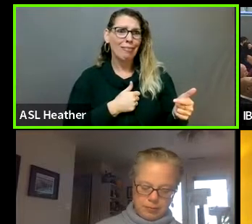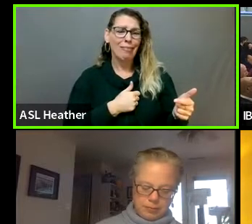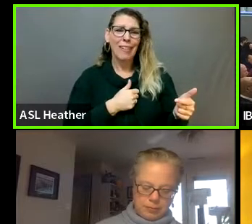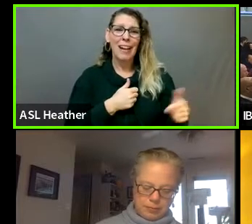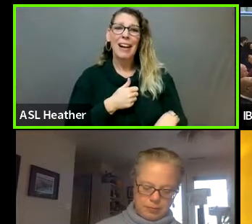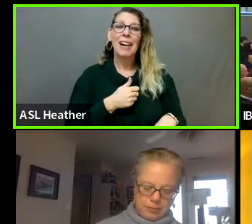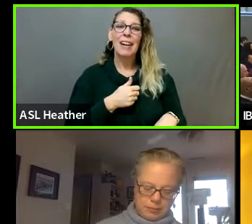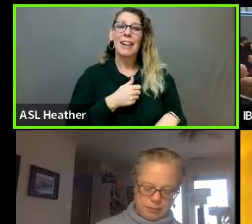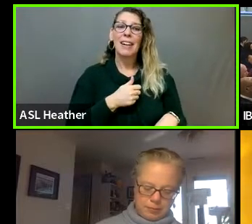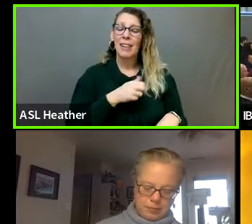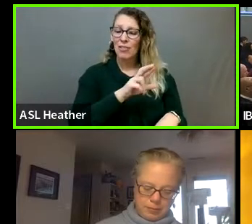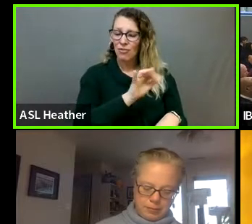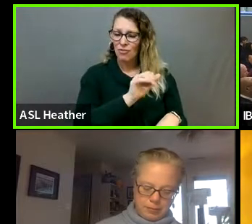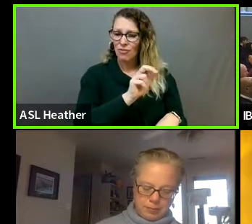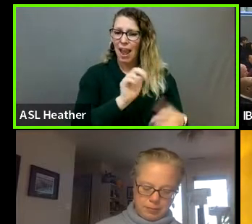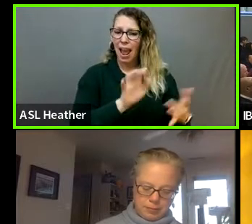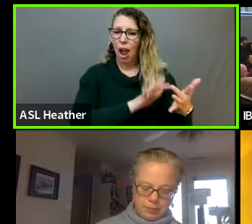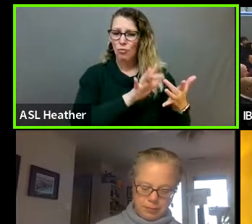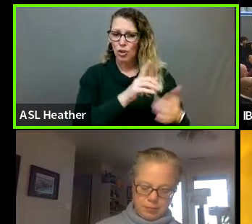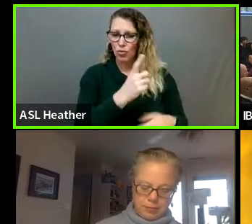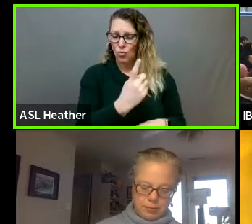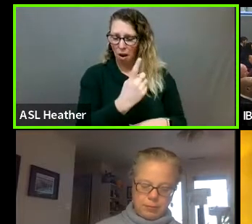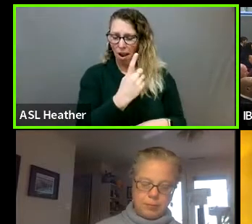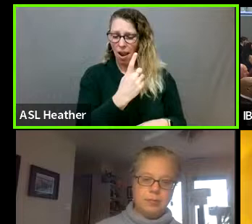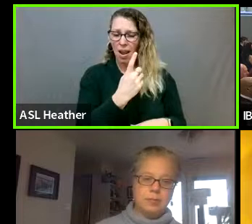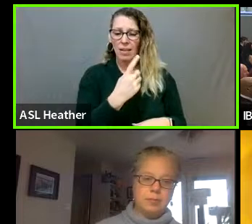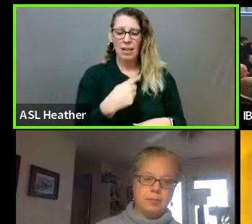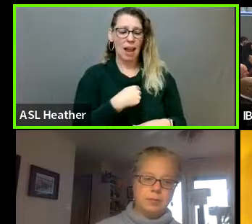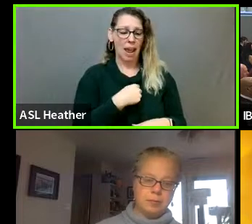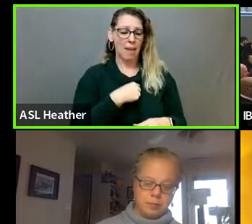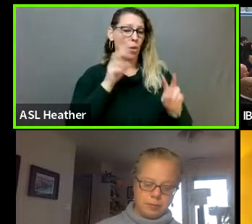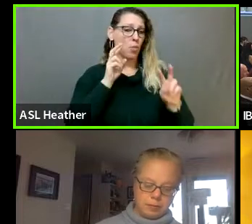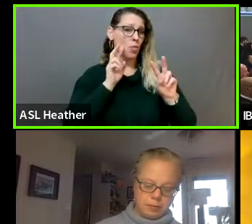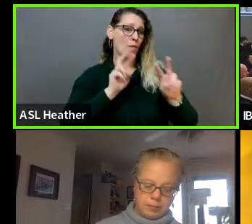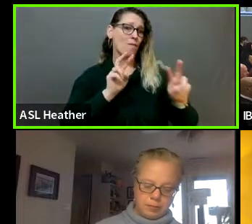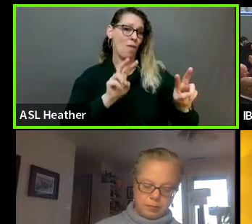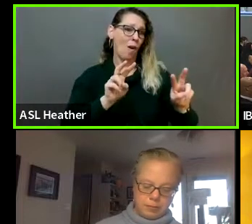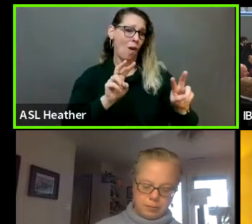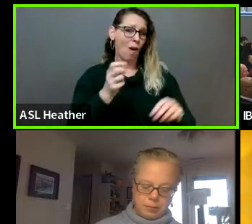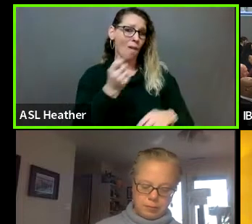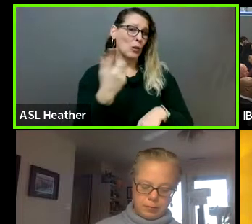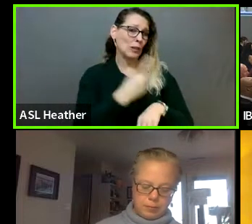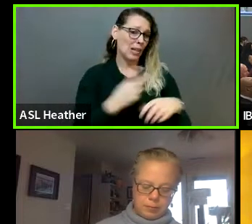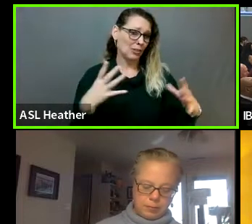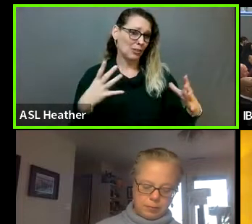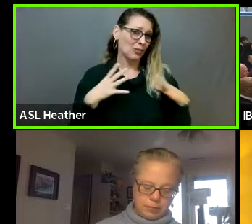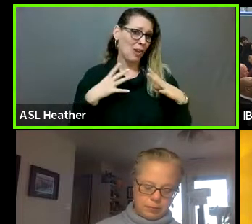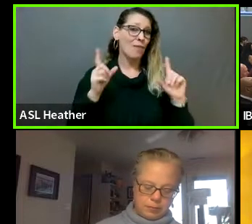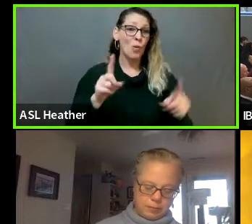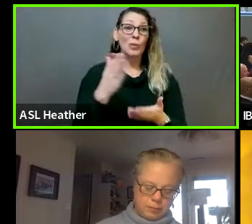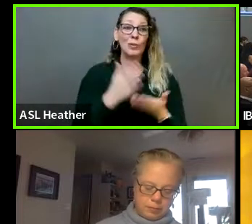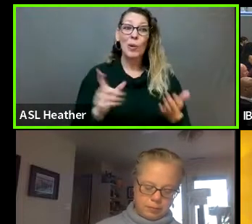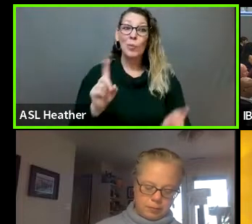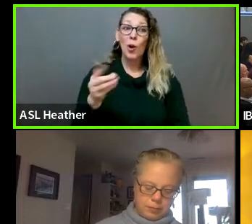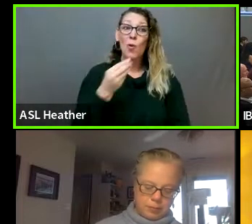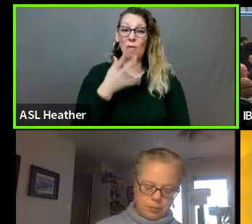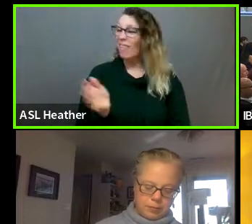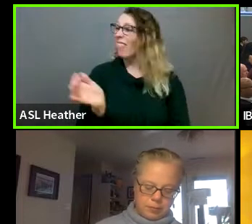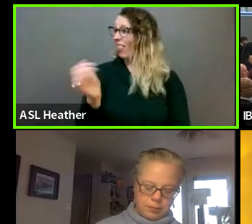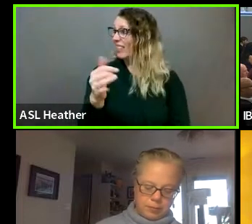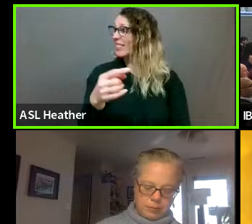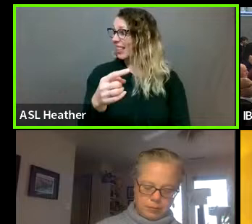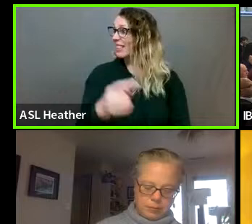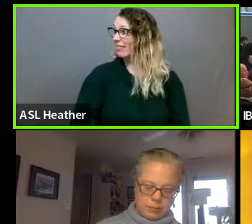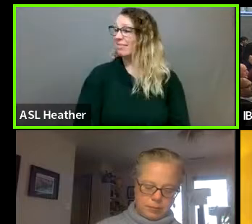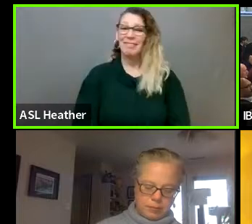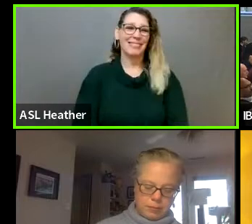Ryan Winsheimer, ODOT Region 1. I am looking forward to a couple days off and going someplace warm. That's it.